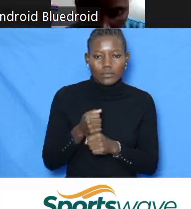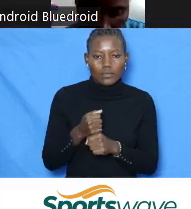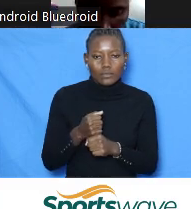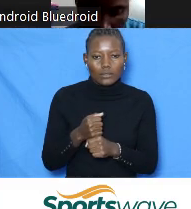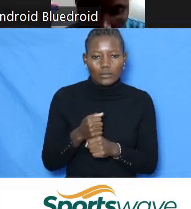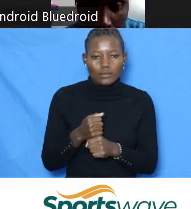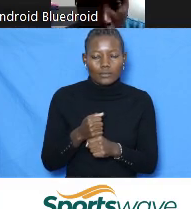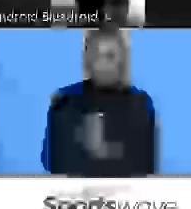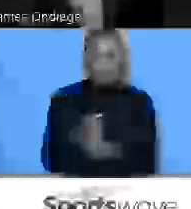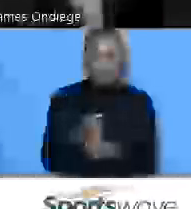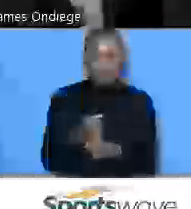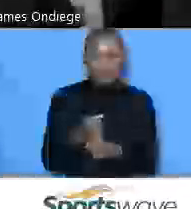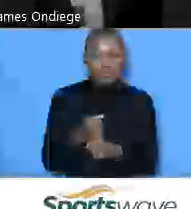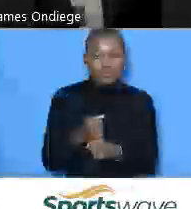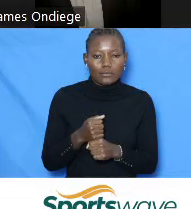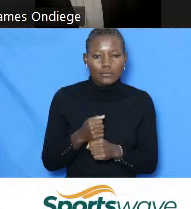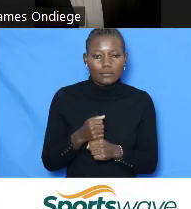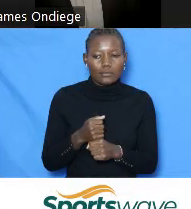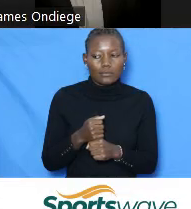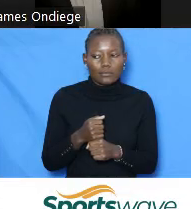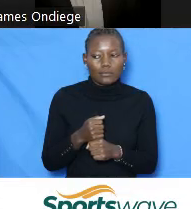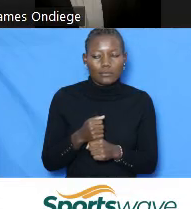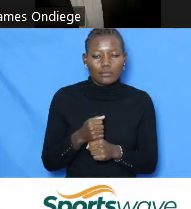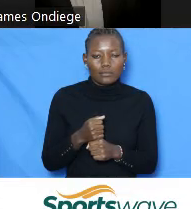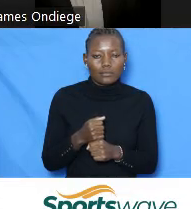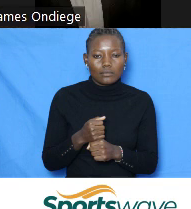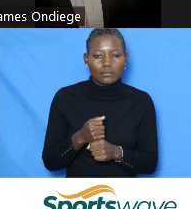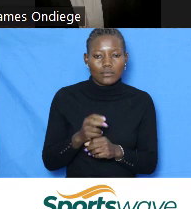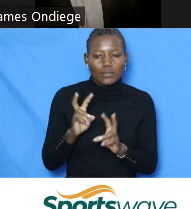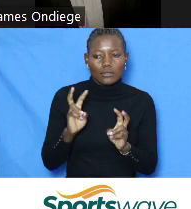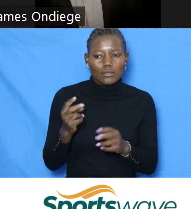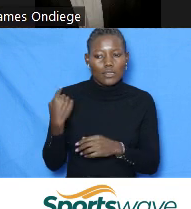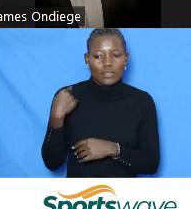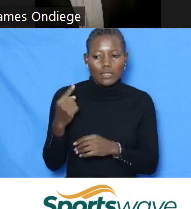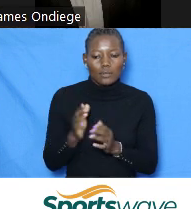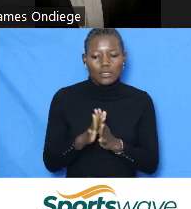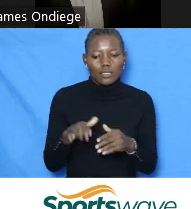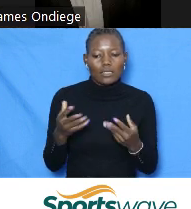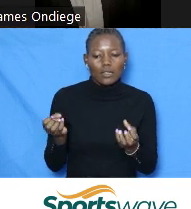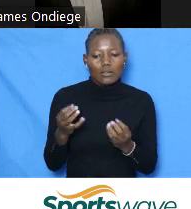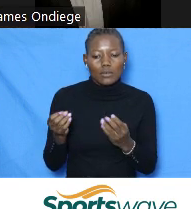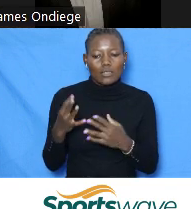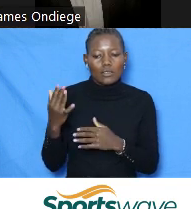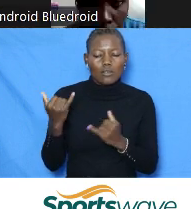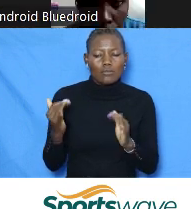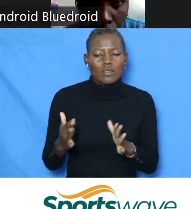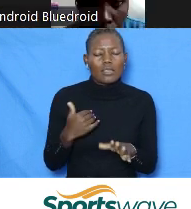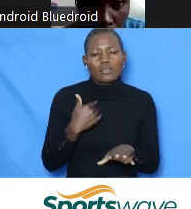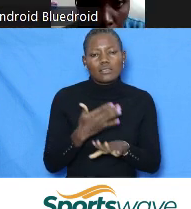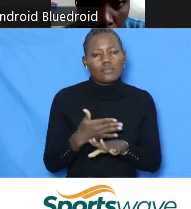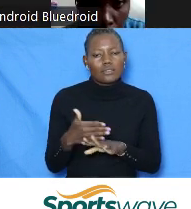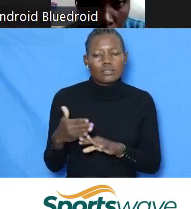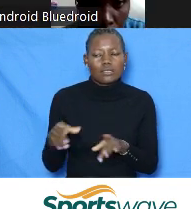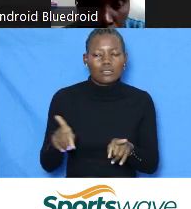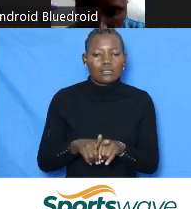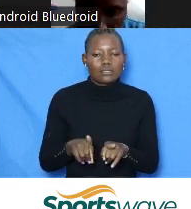the incident and the severity of the injury. Look at the number. So you're looking at how many of your athletes have these injuries,